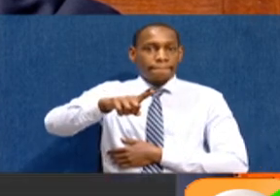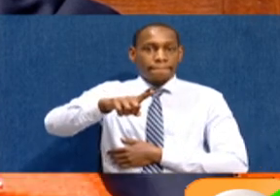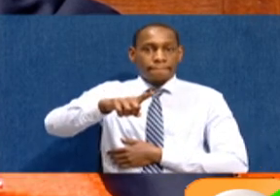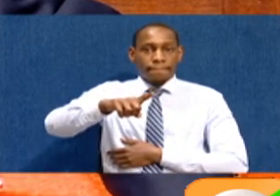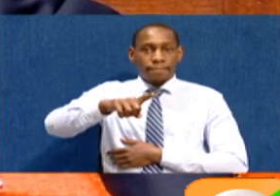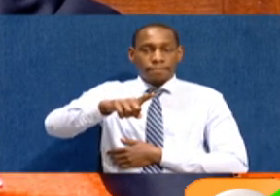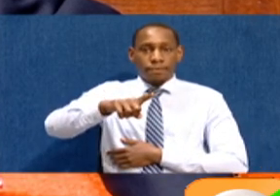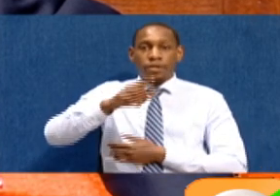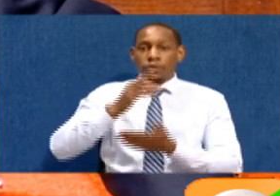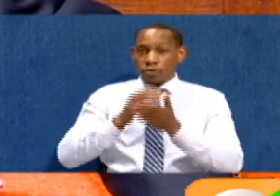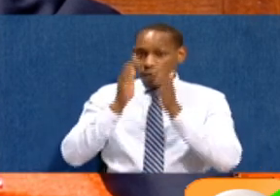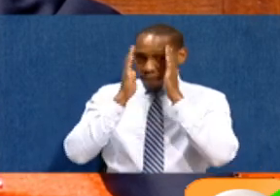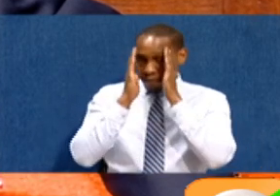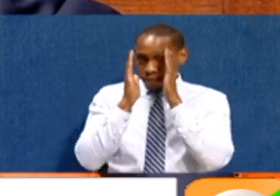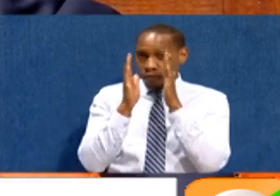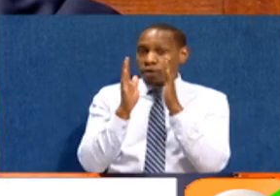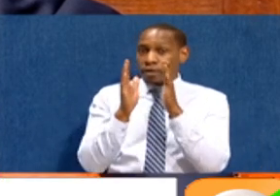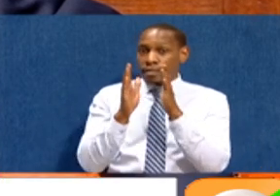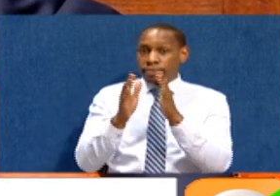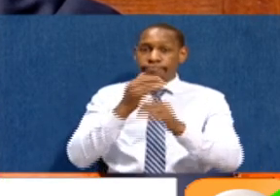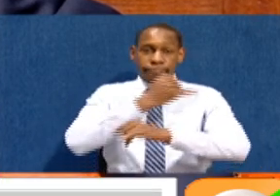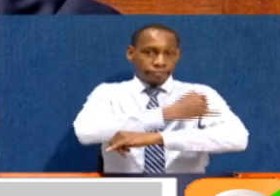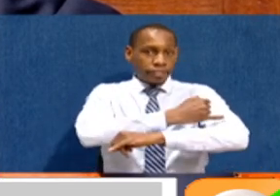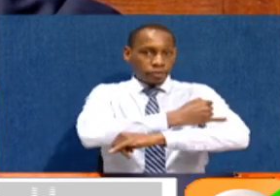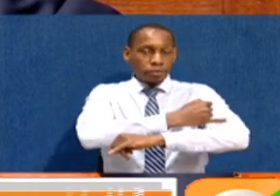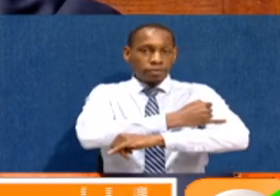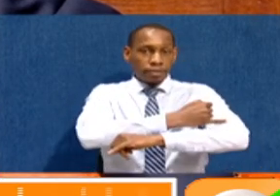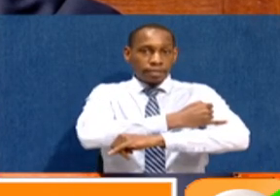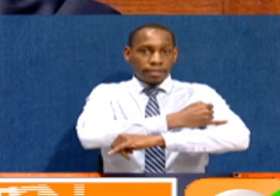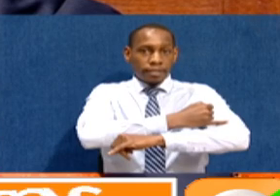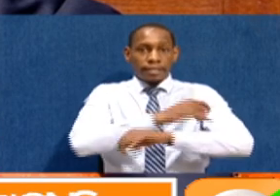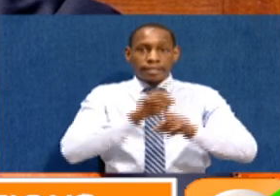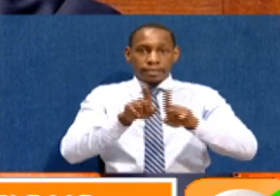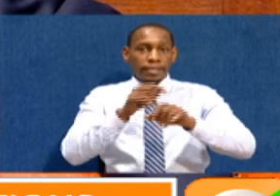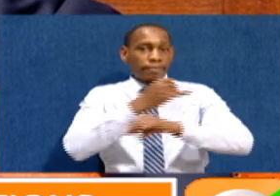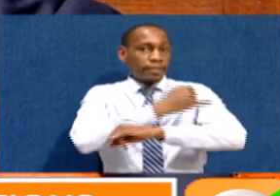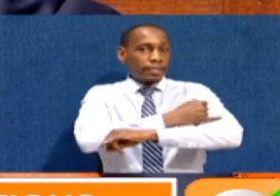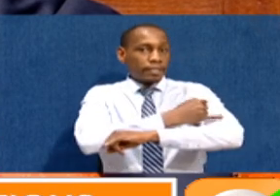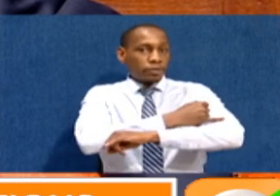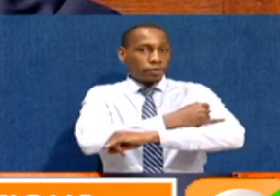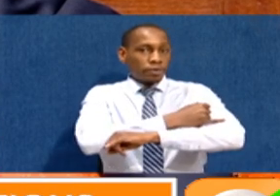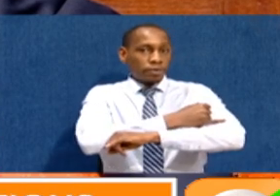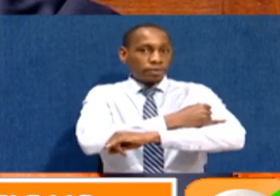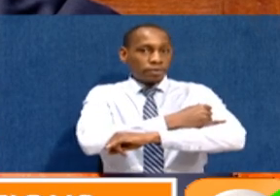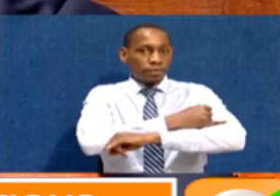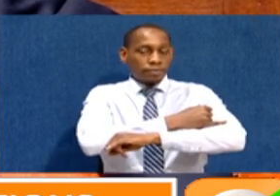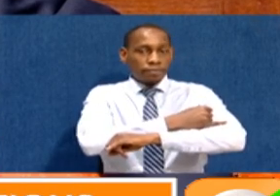pay very close attention to the institutions, and the institutions are